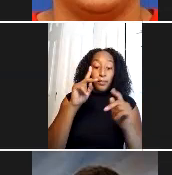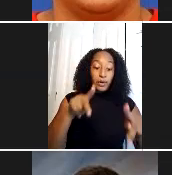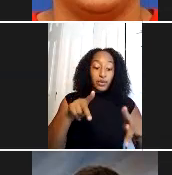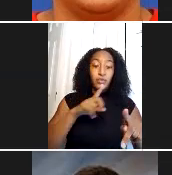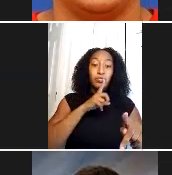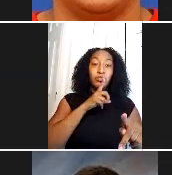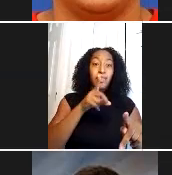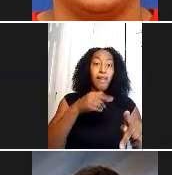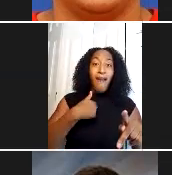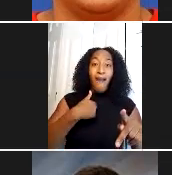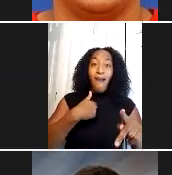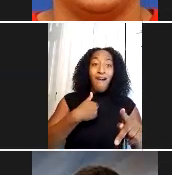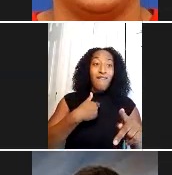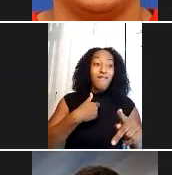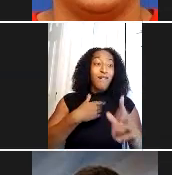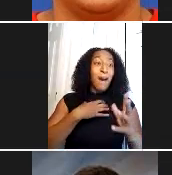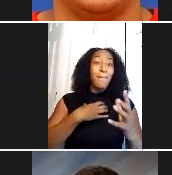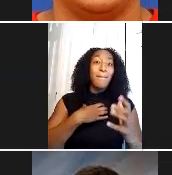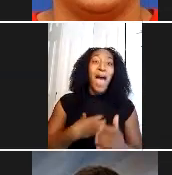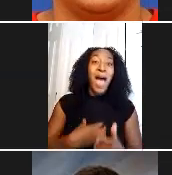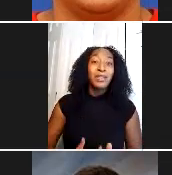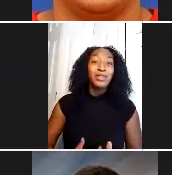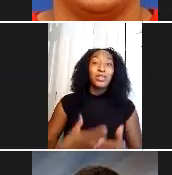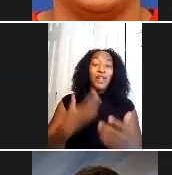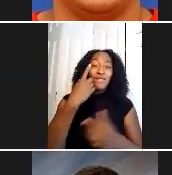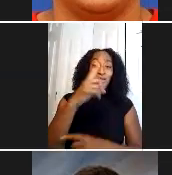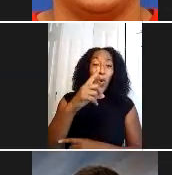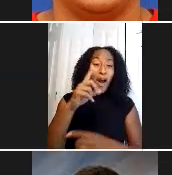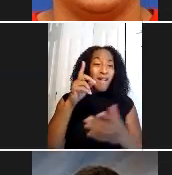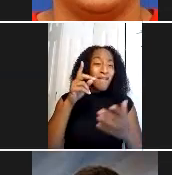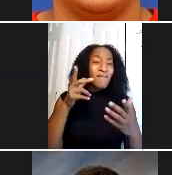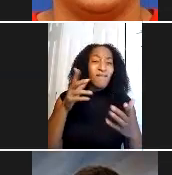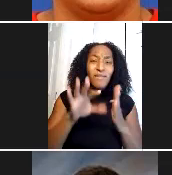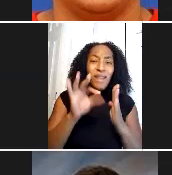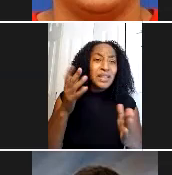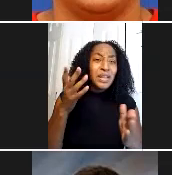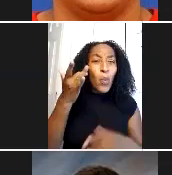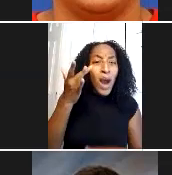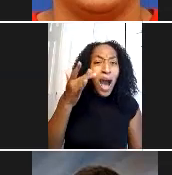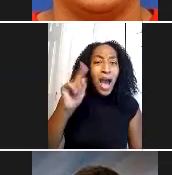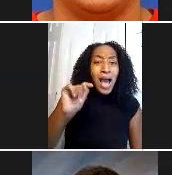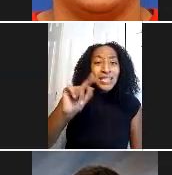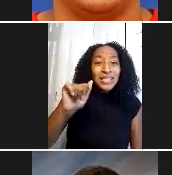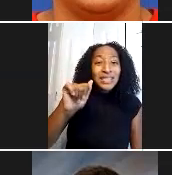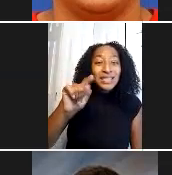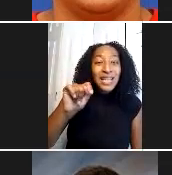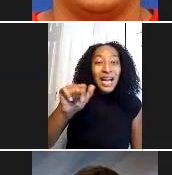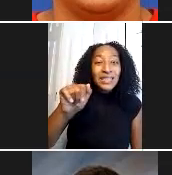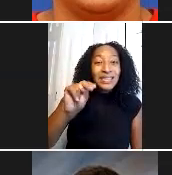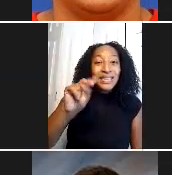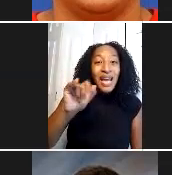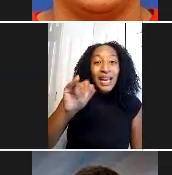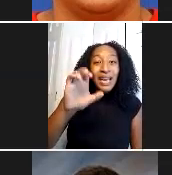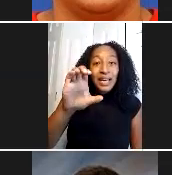the Titanic sank, what happened to the water level on shore? Now, probably nobody's really